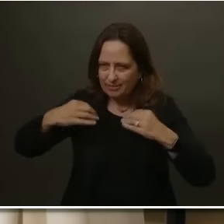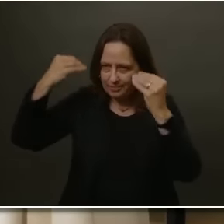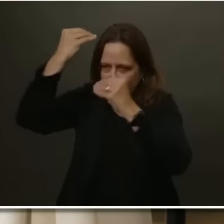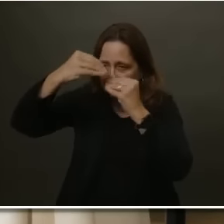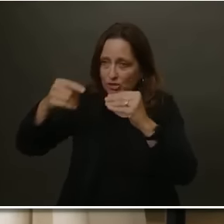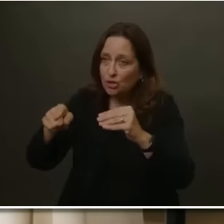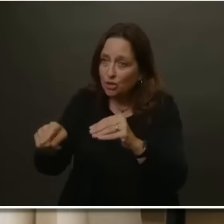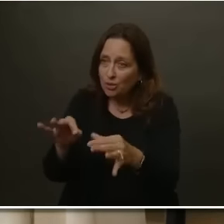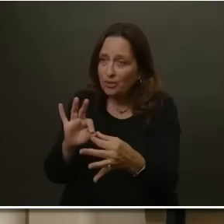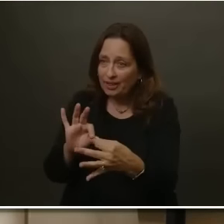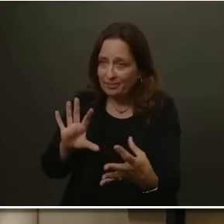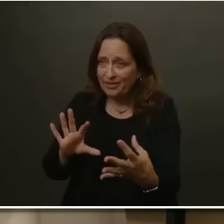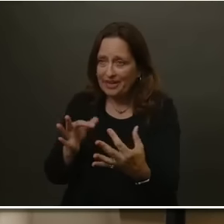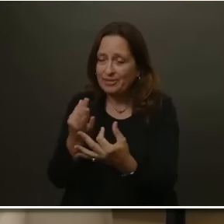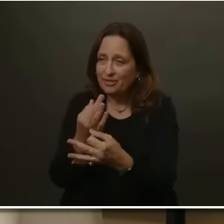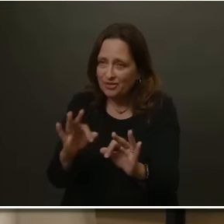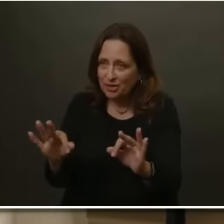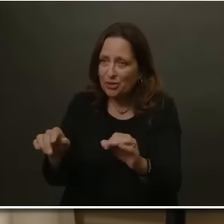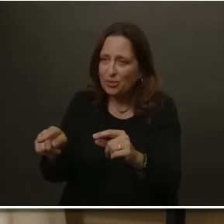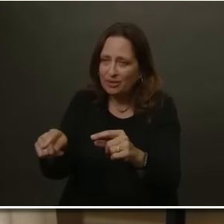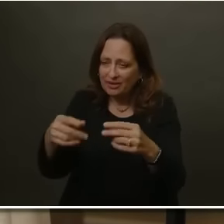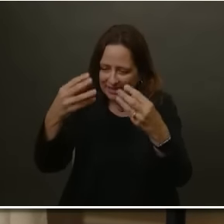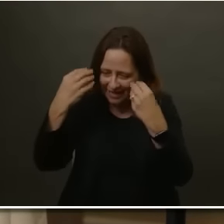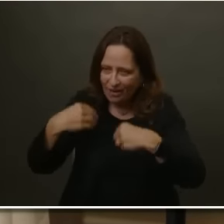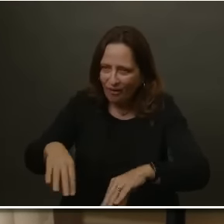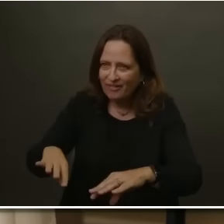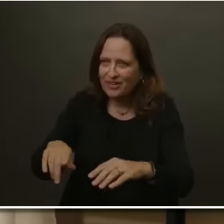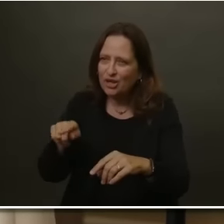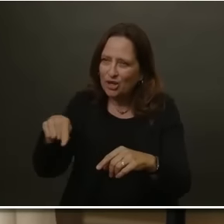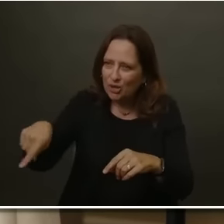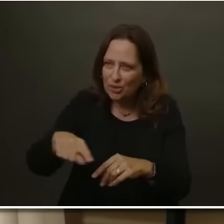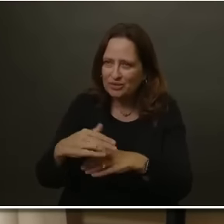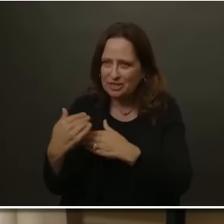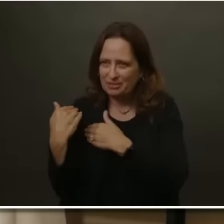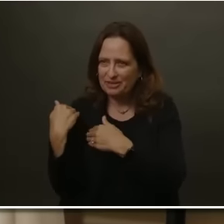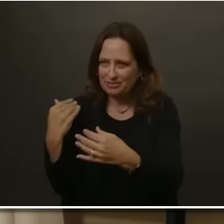him. You set him free.